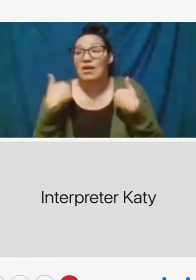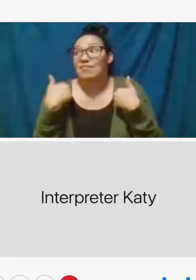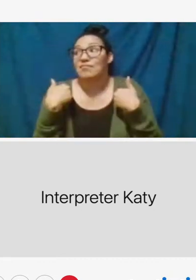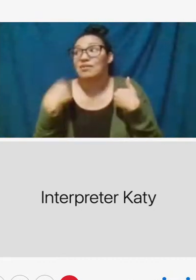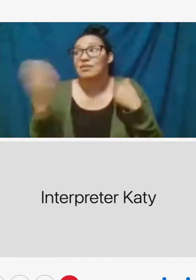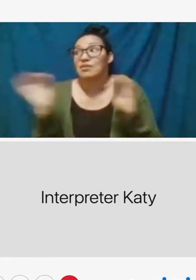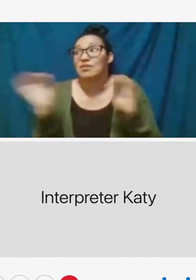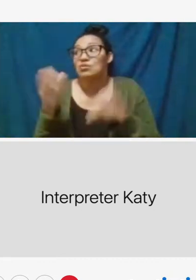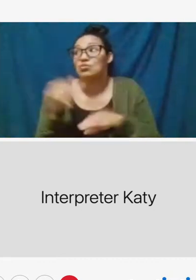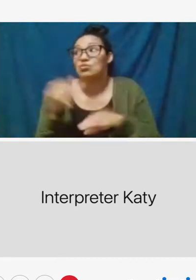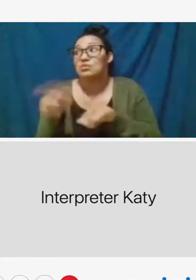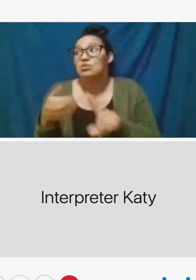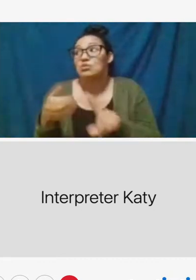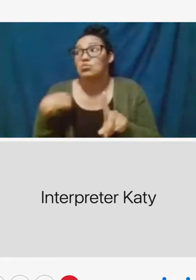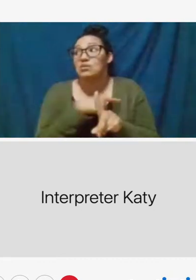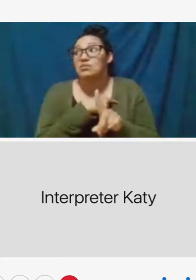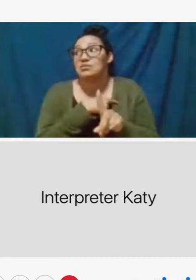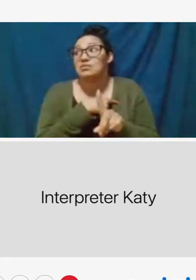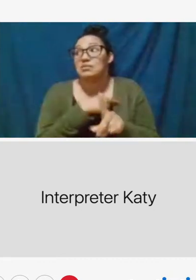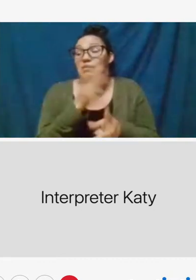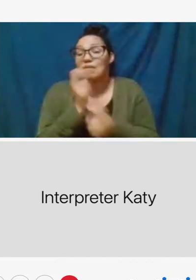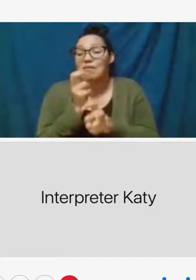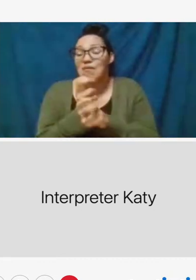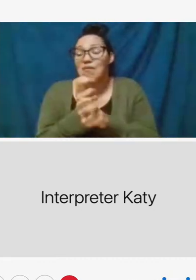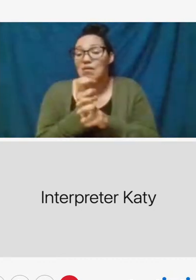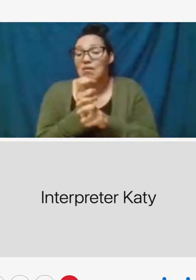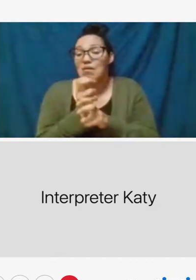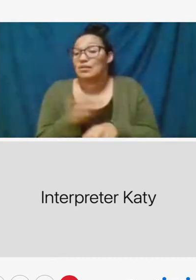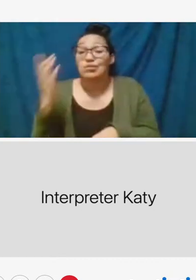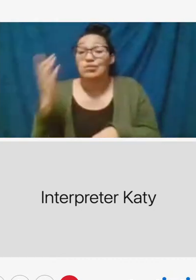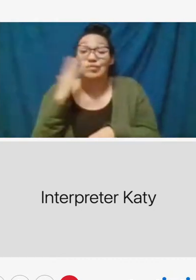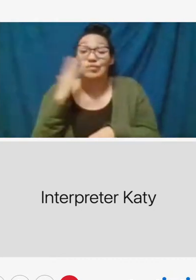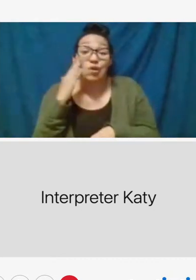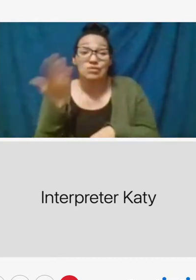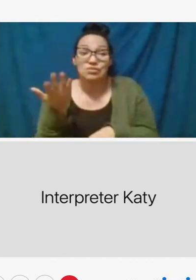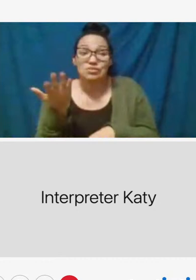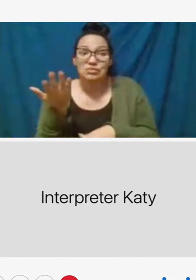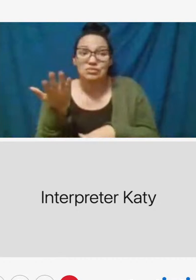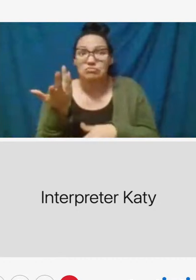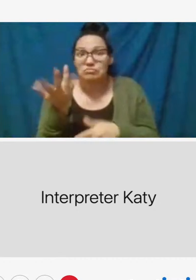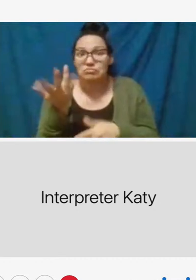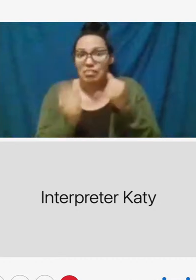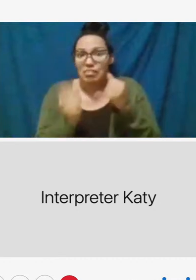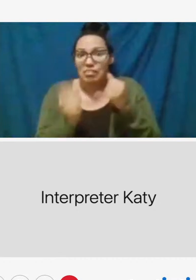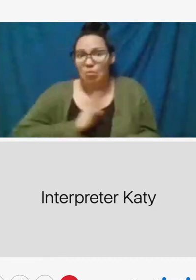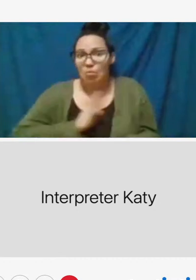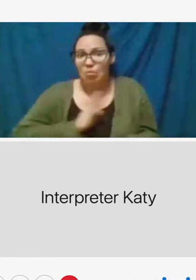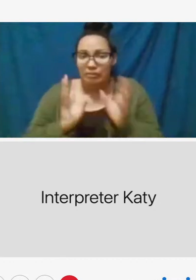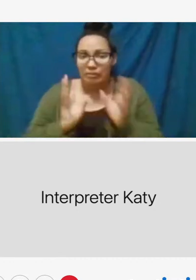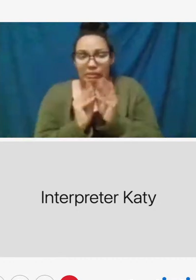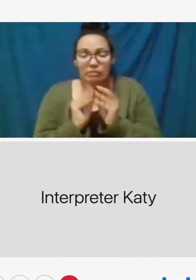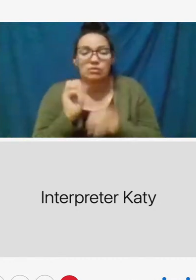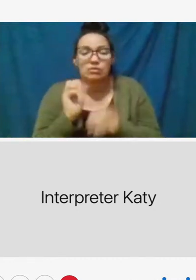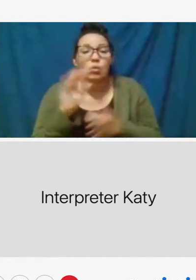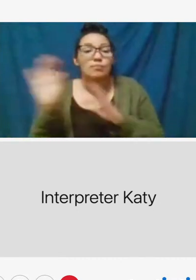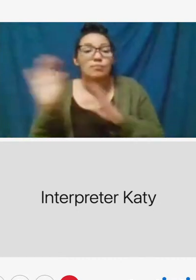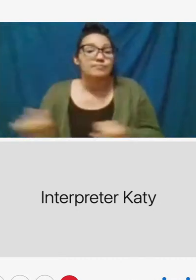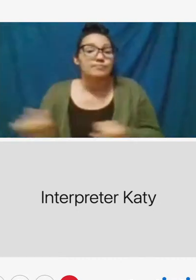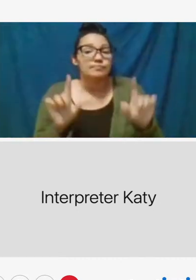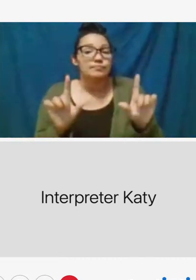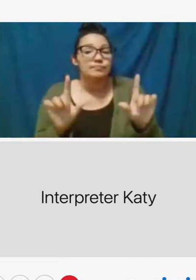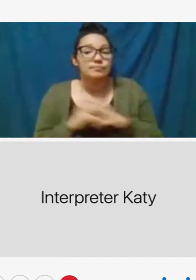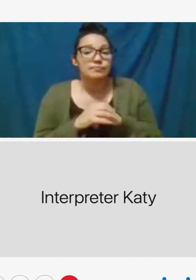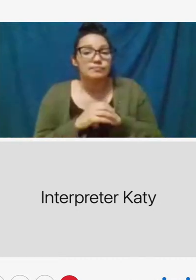very difficult uh as all of you acknowledged the last at the last board meeting so next slide